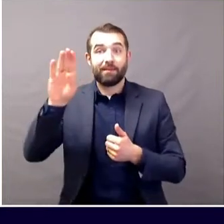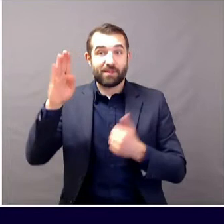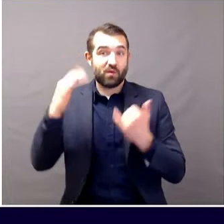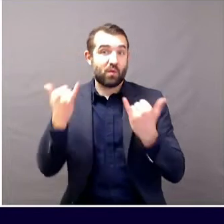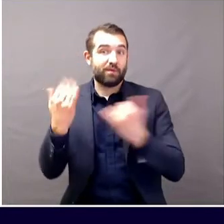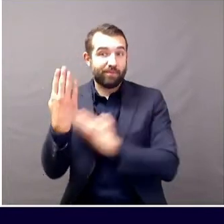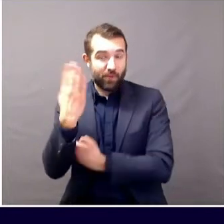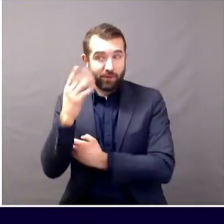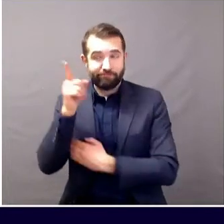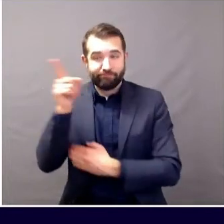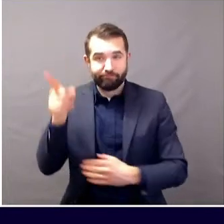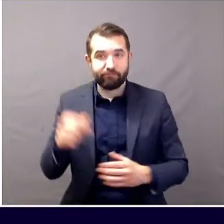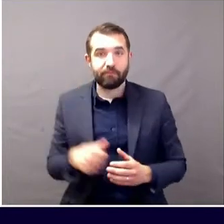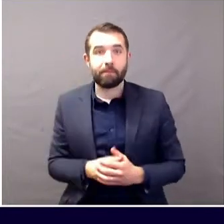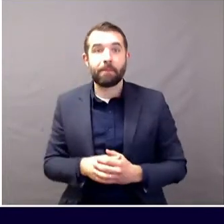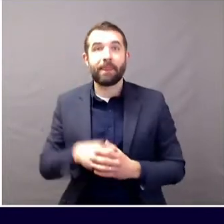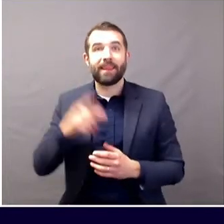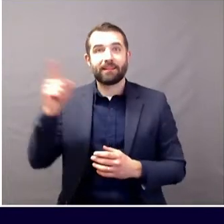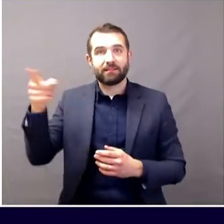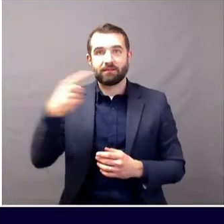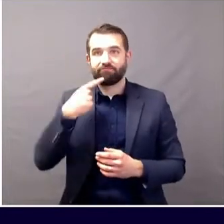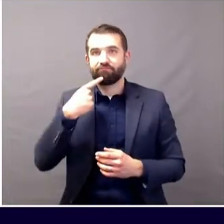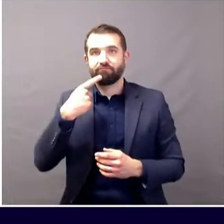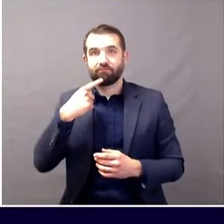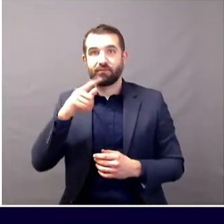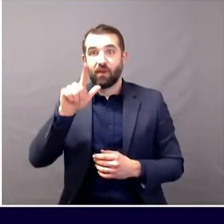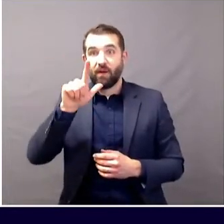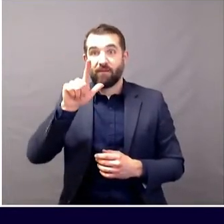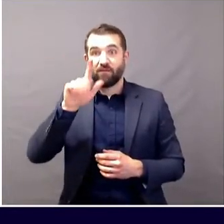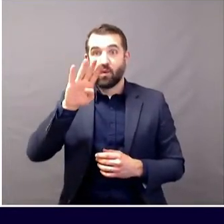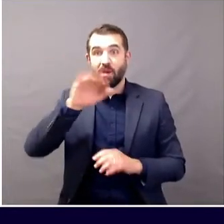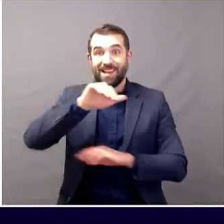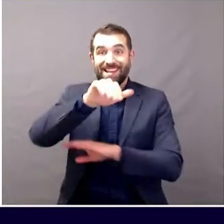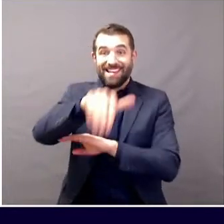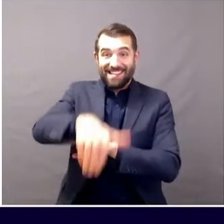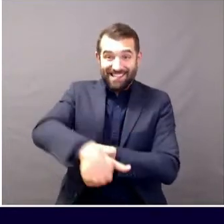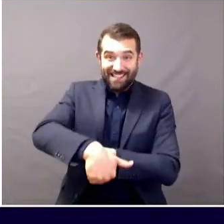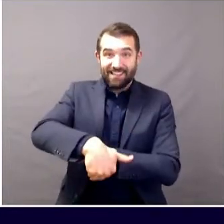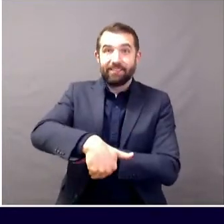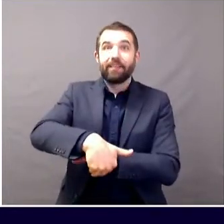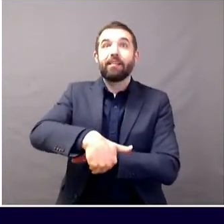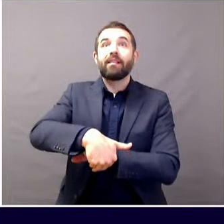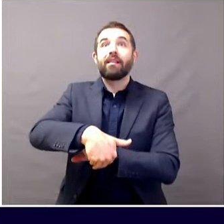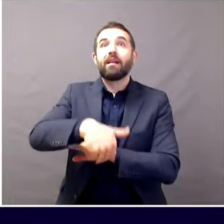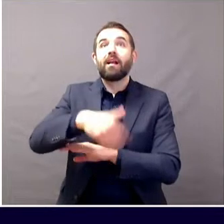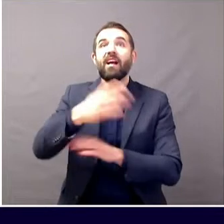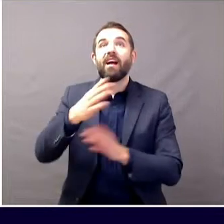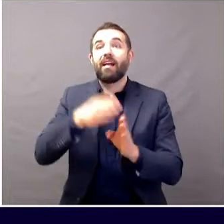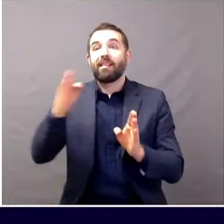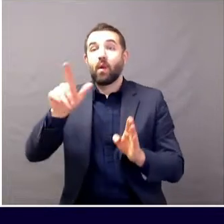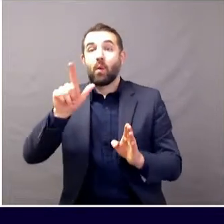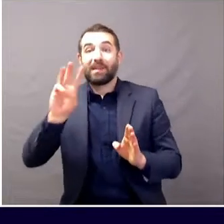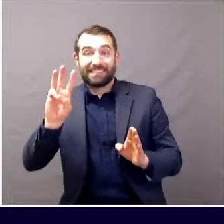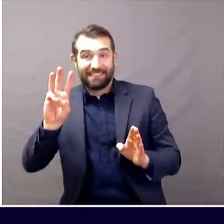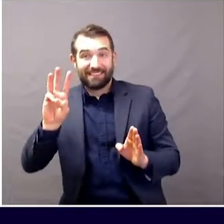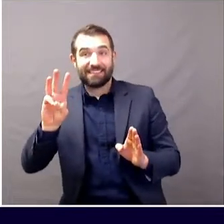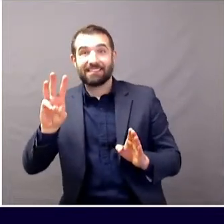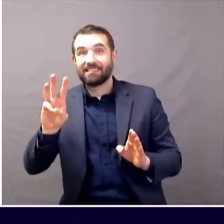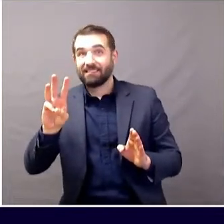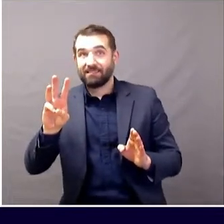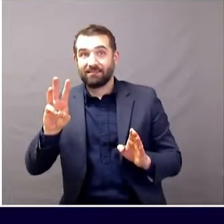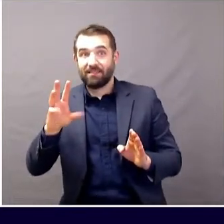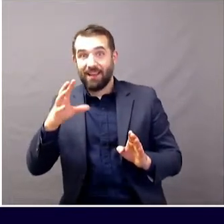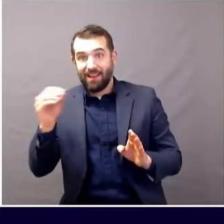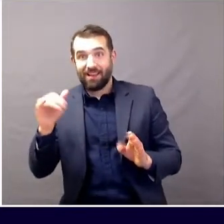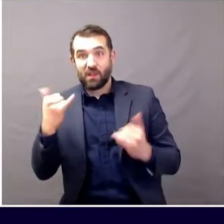in on Christmas Eve, we started the week, we started on the 26th, as well as this week, now on the